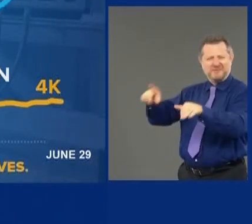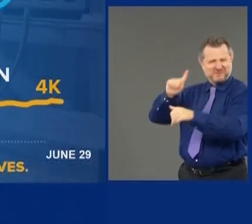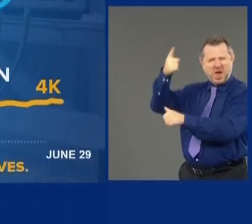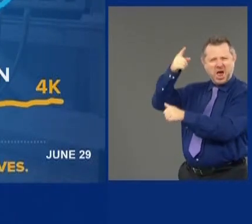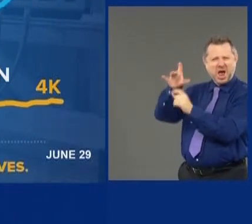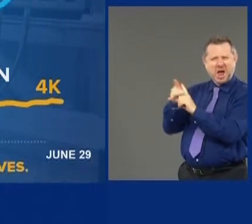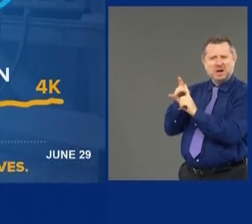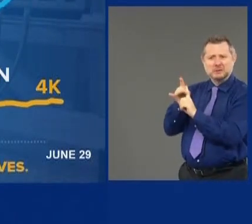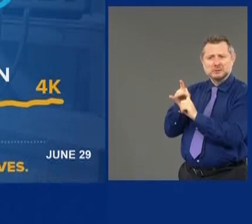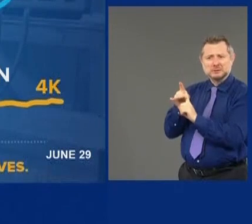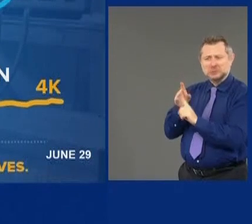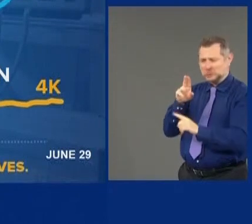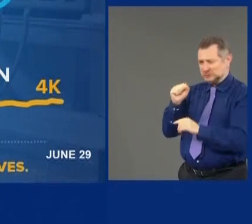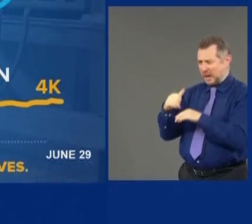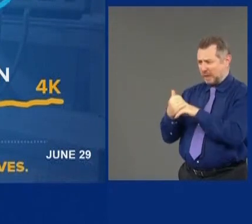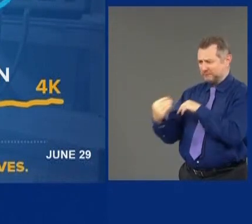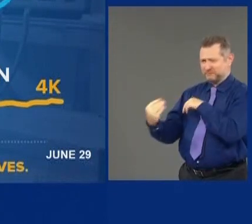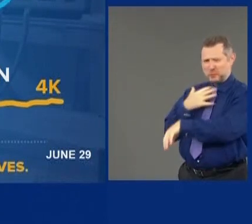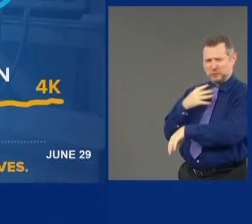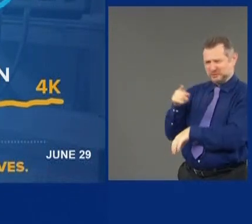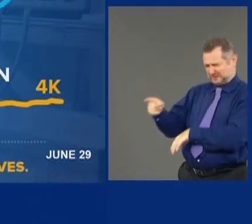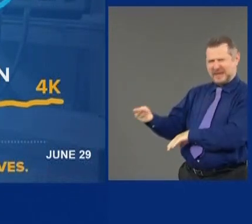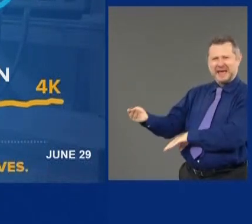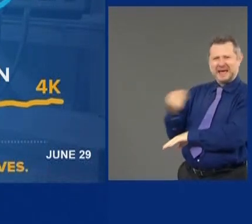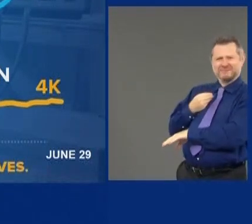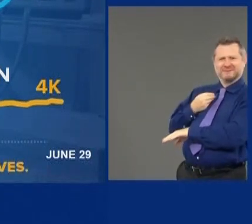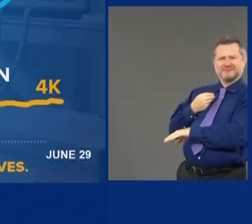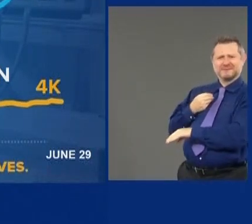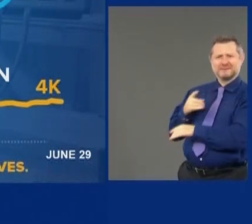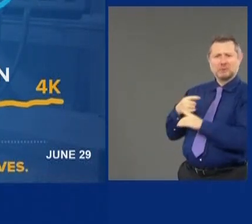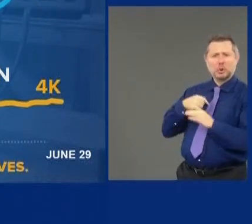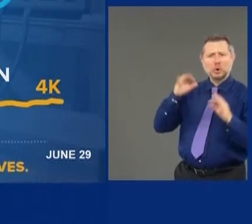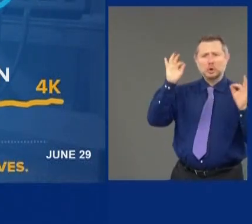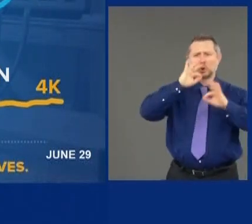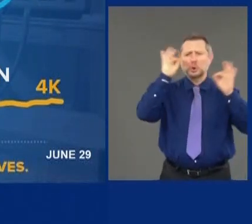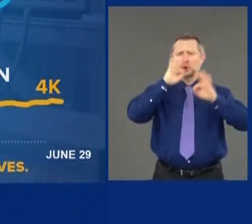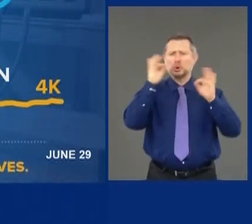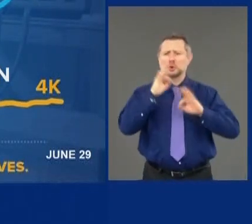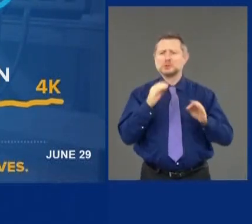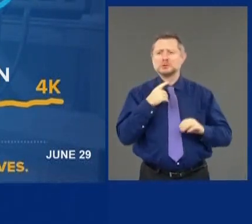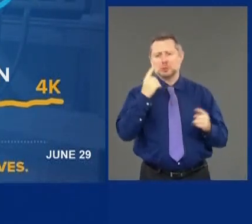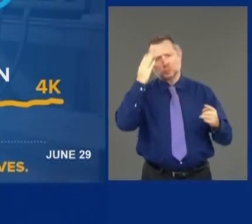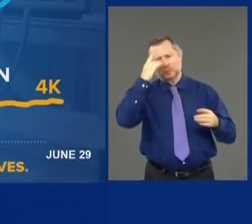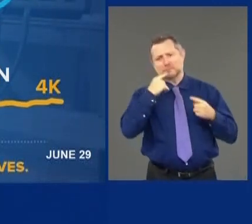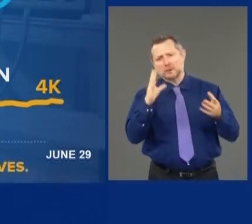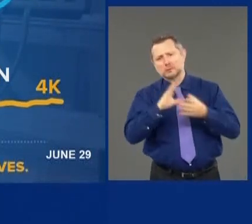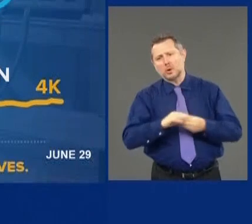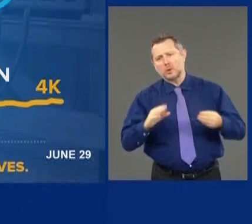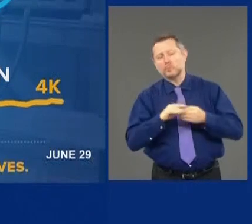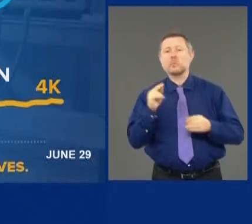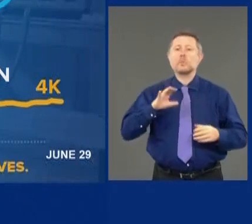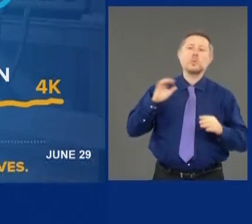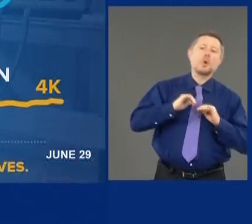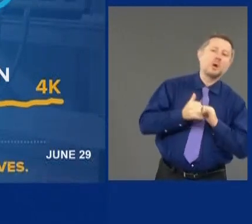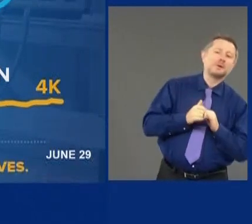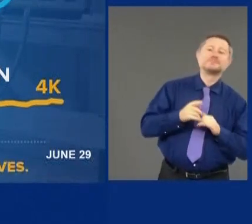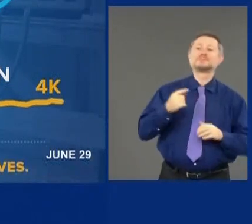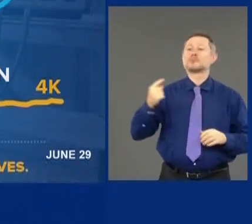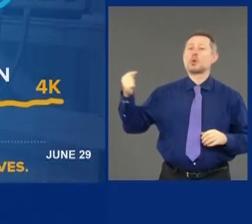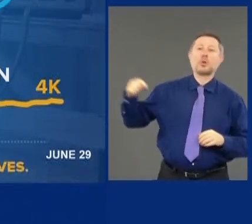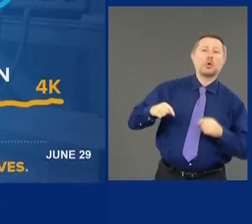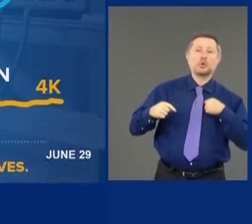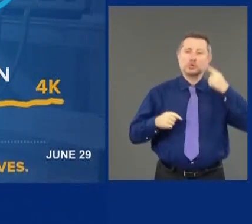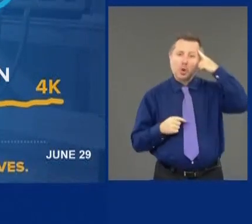them and didn't know it. That's the story of New York. They are now on the